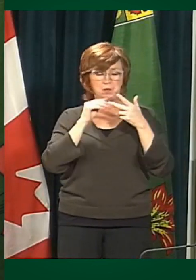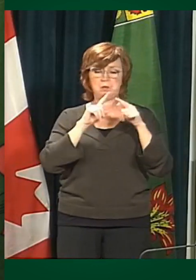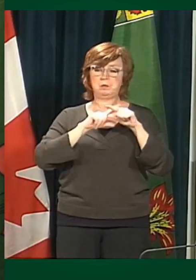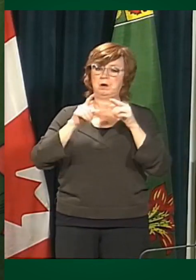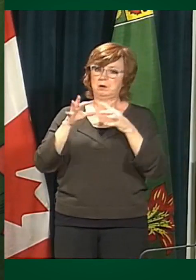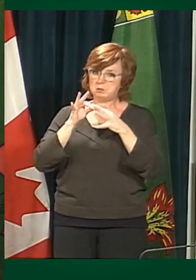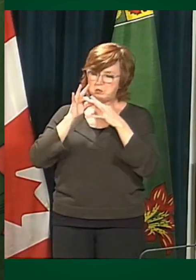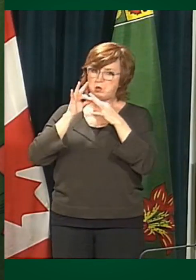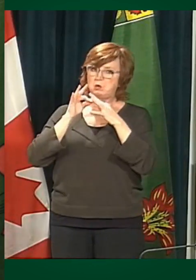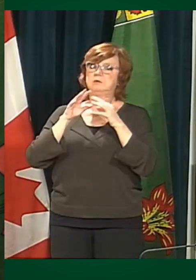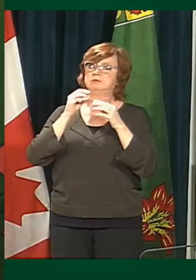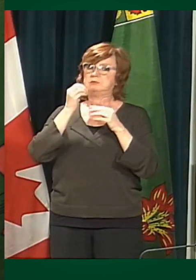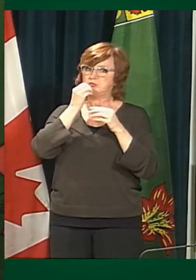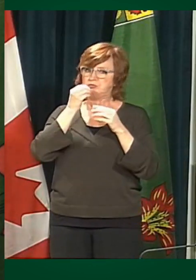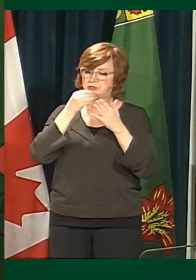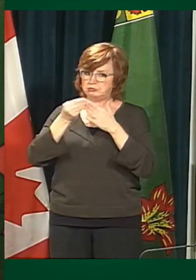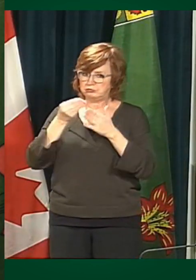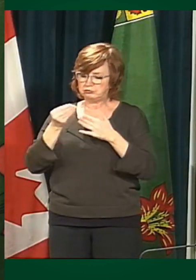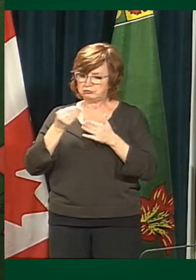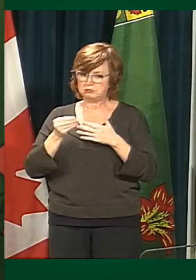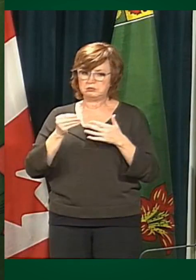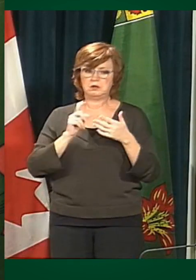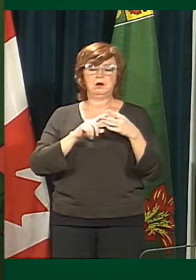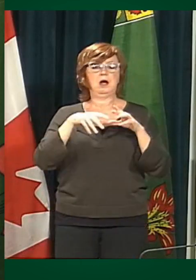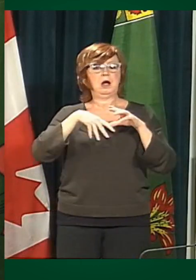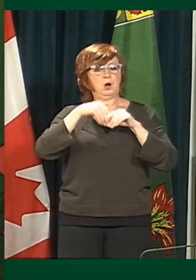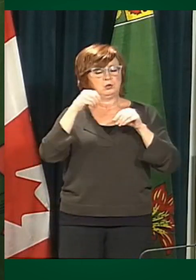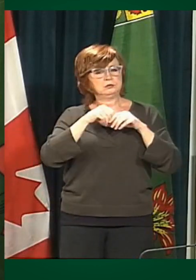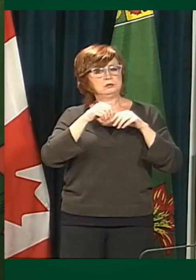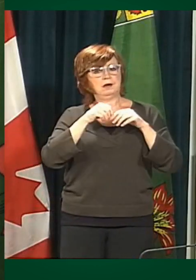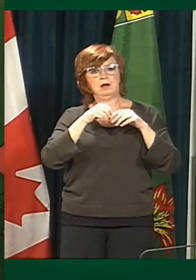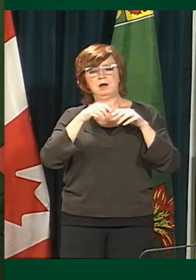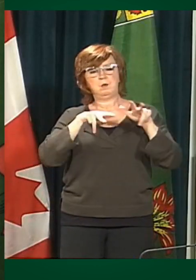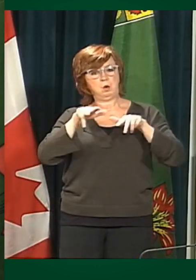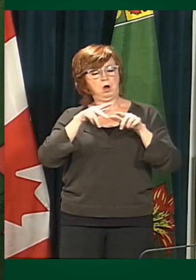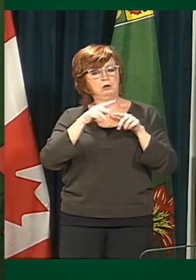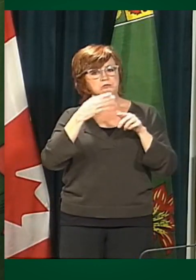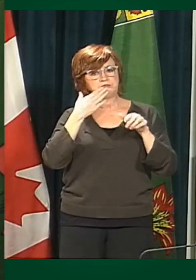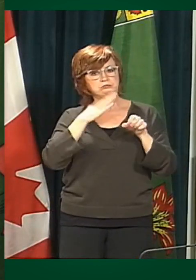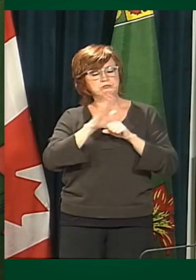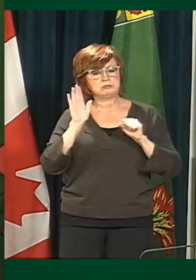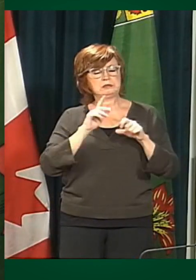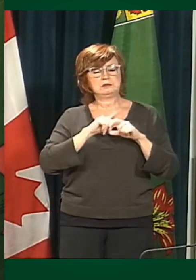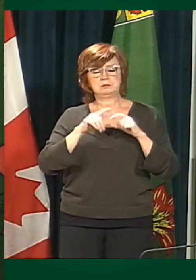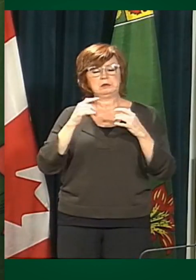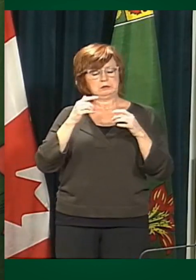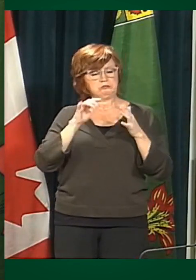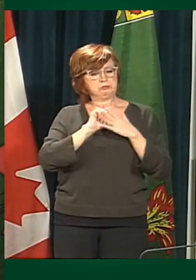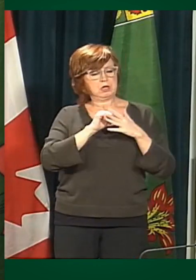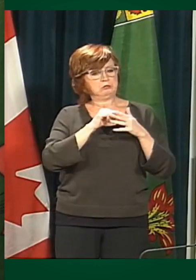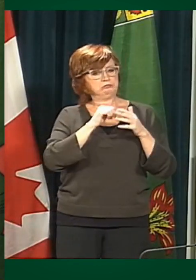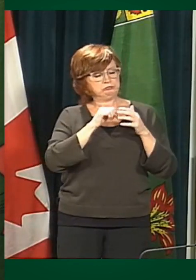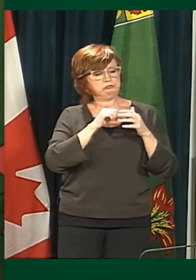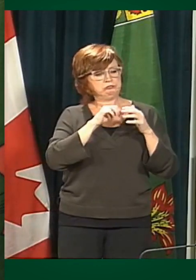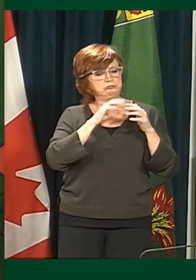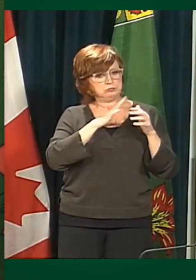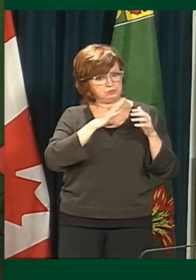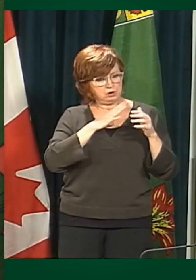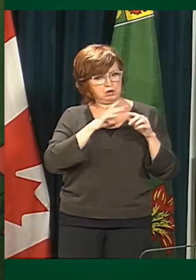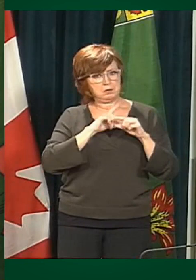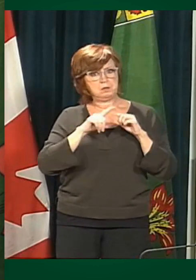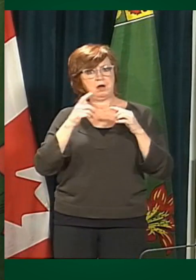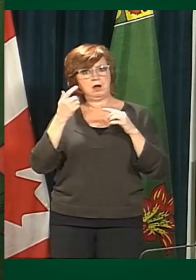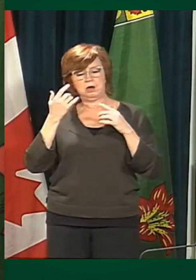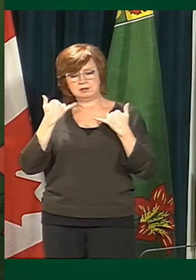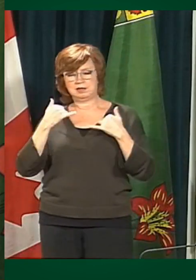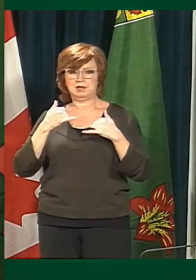outdoors, other essential work in a very considered way. But as obviously the weather improves, we all should go out and enjoy the warm